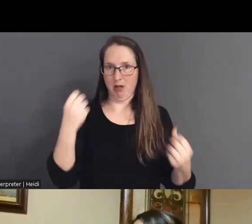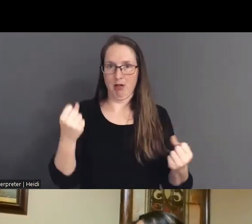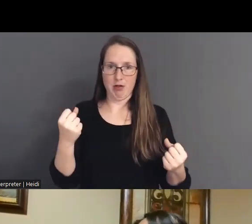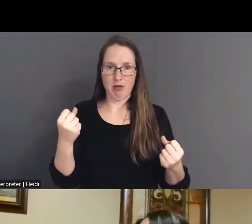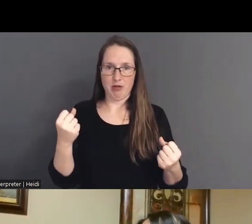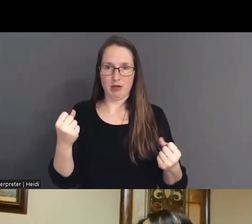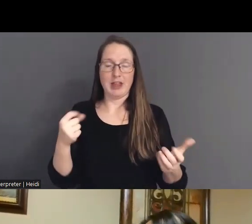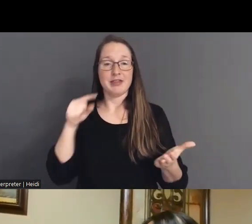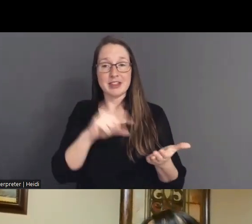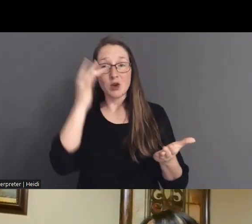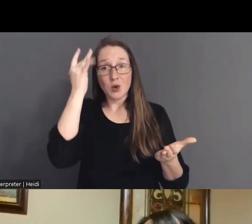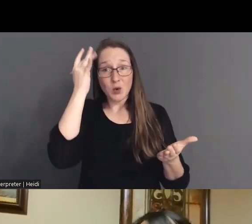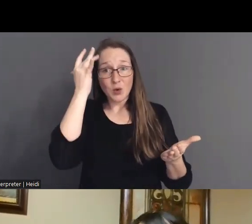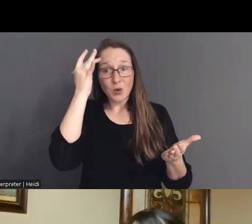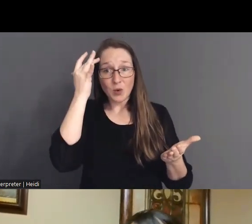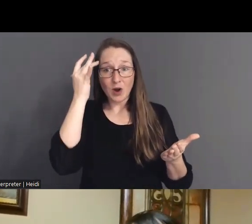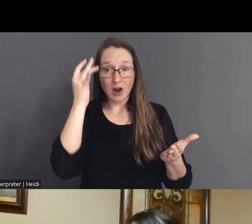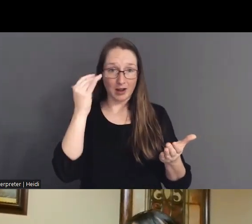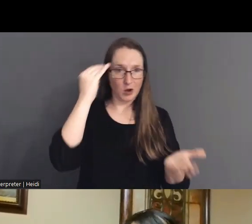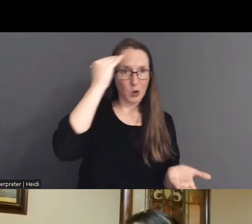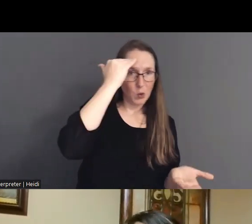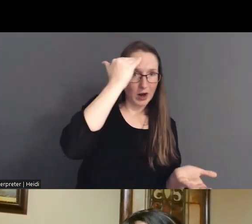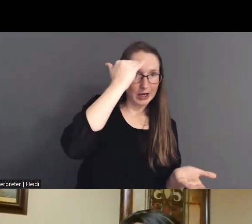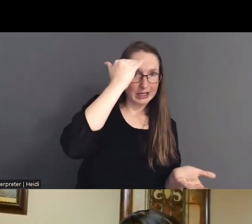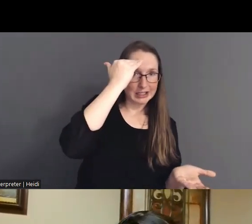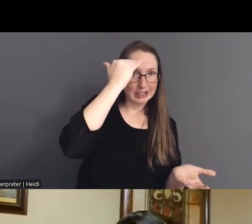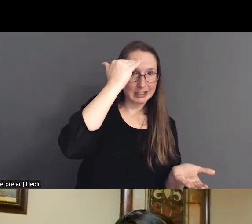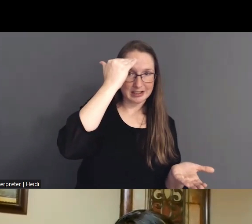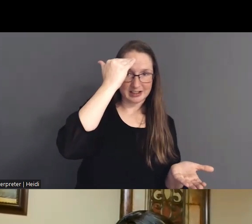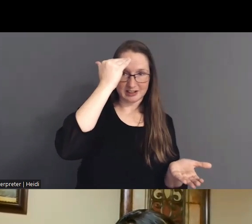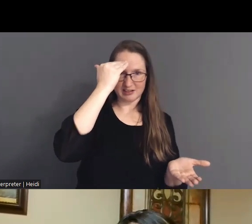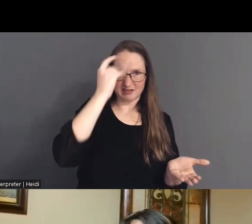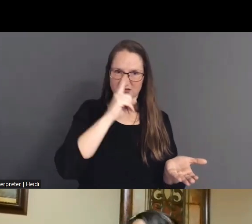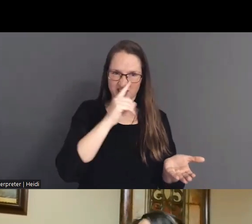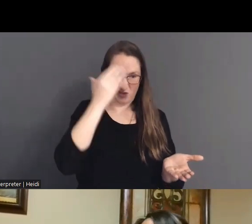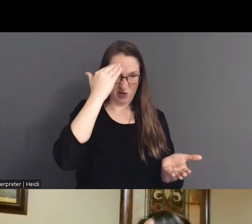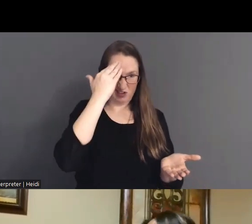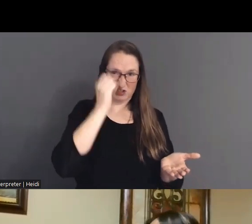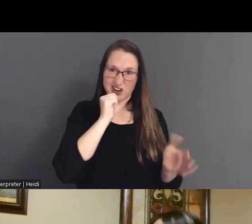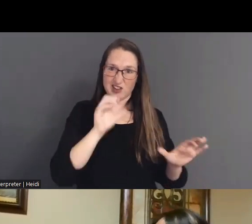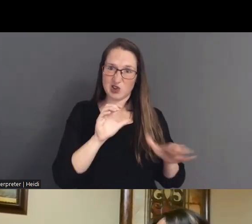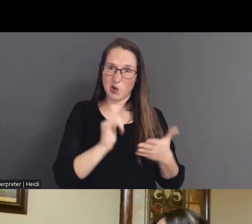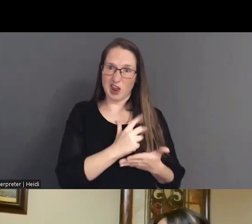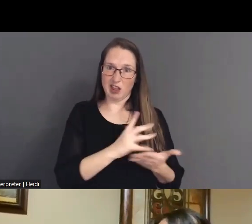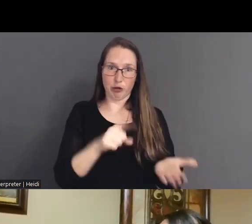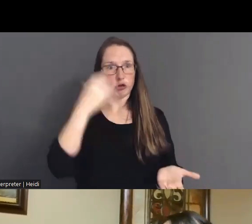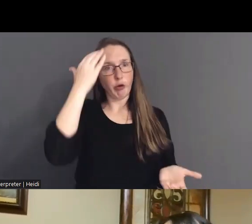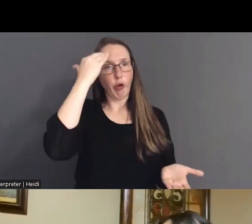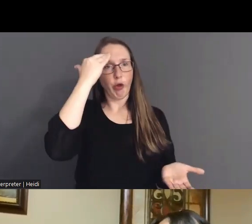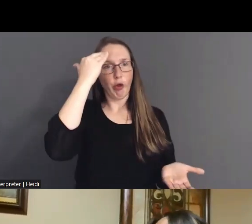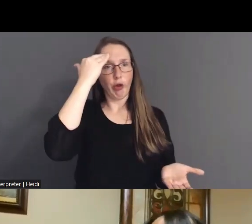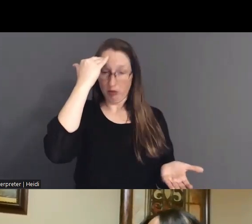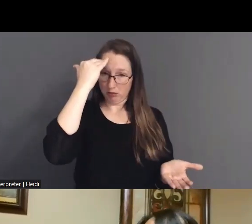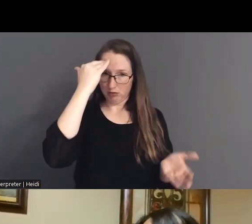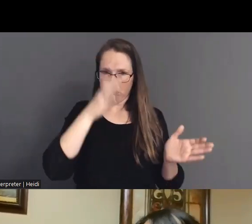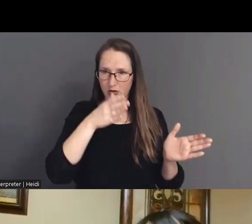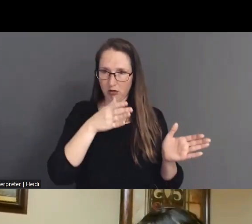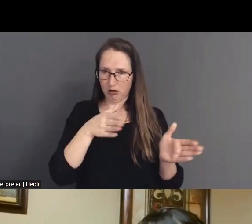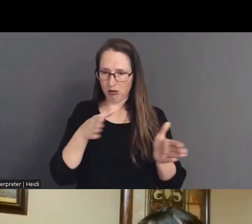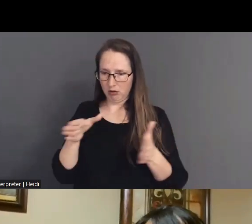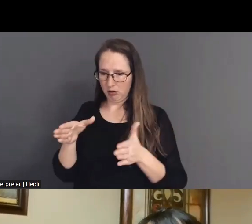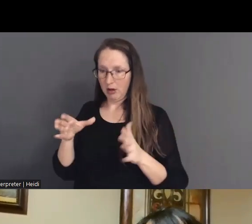So this is why you want to move from awareness. Really, you're not doing anything. And you want to shift